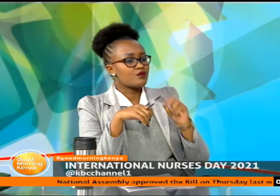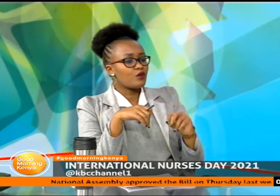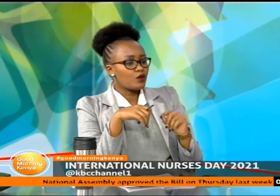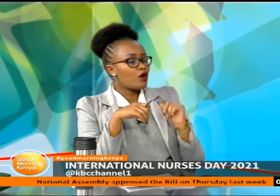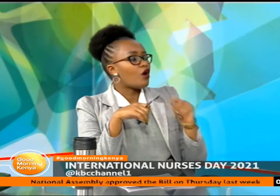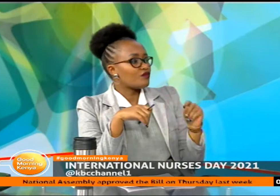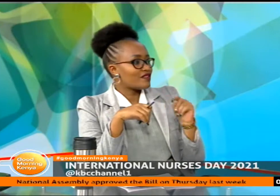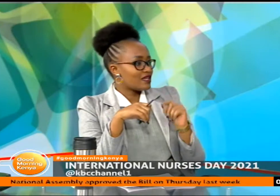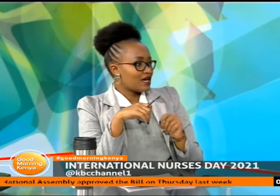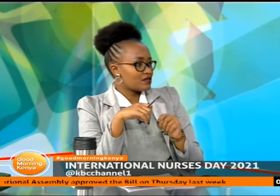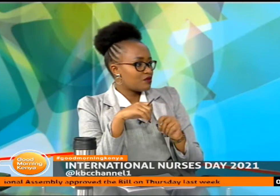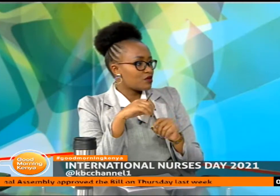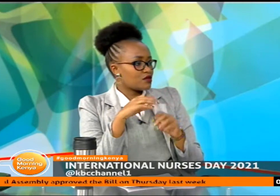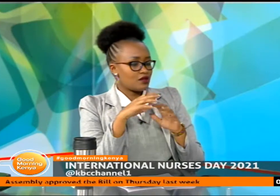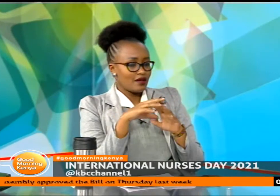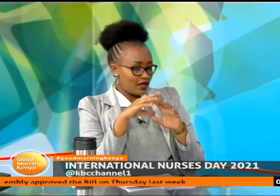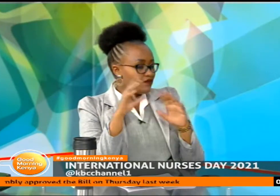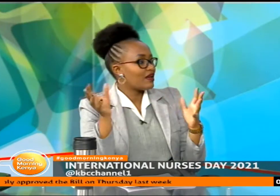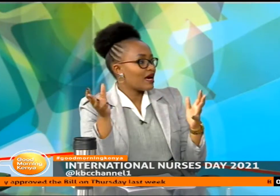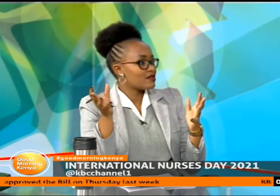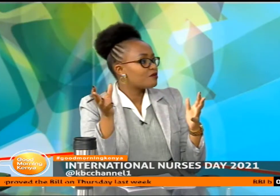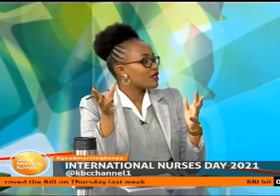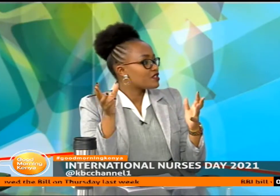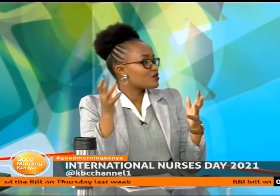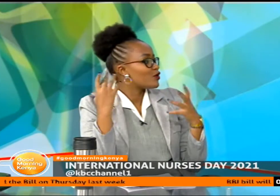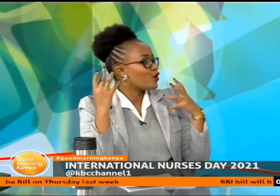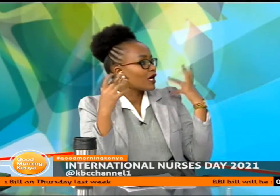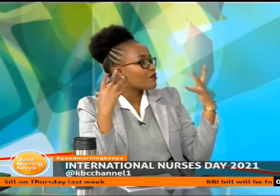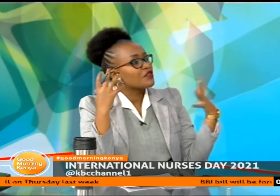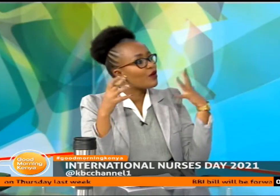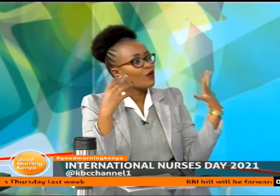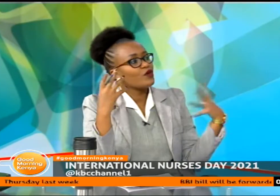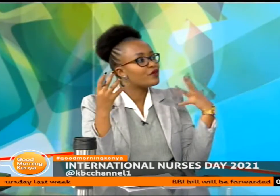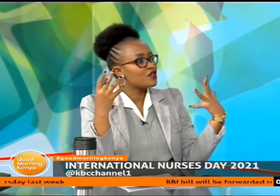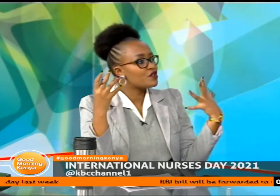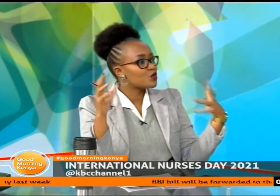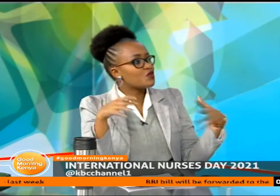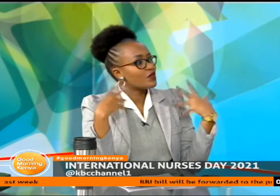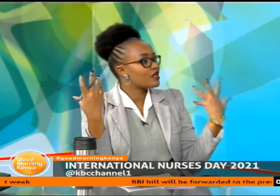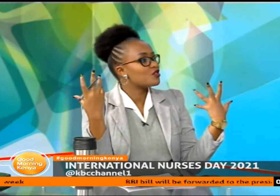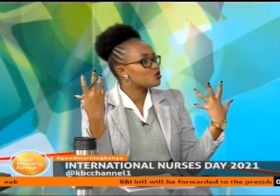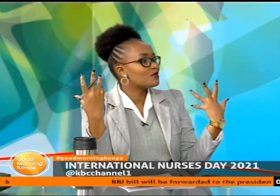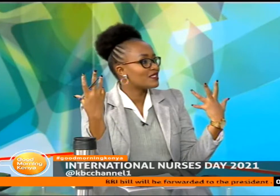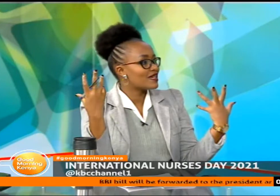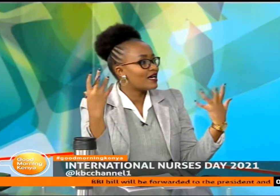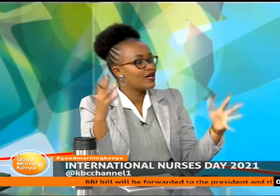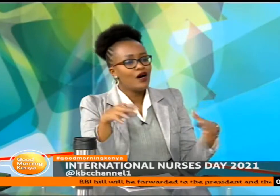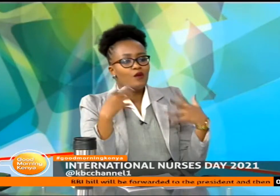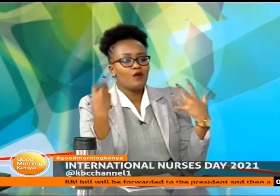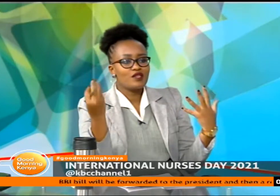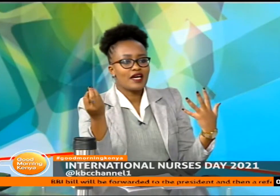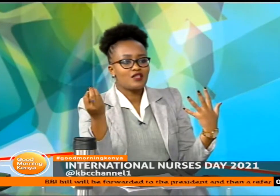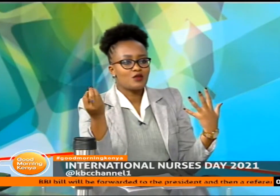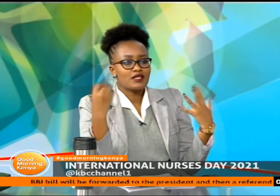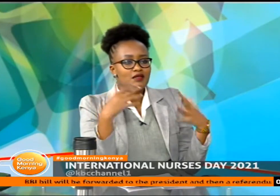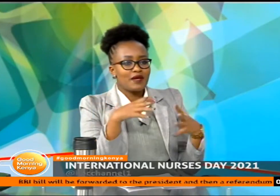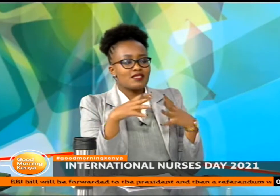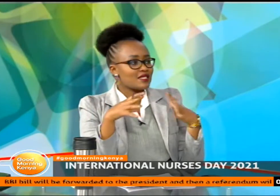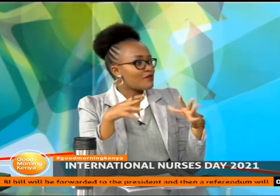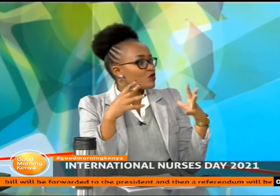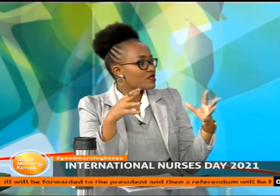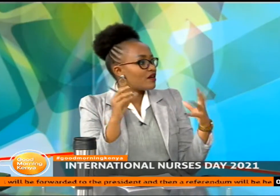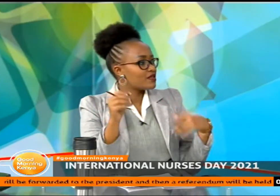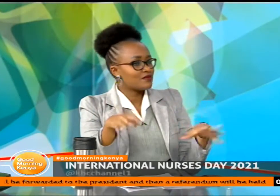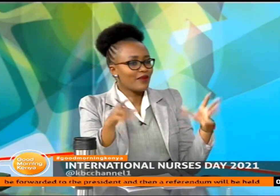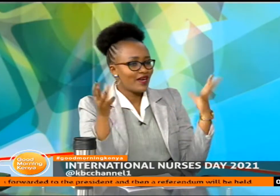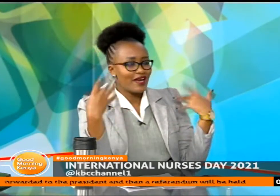mentioned the role of the nurse, because even as patients, we all come with our own opinions, what we think should be done, what I should